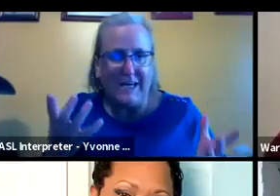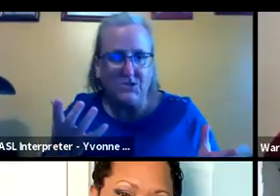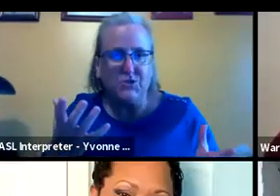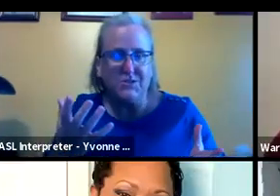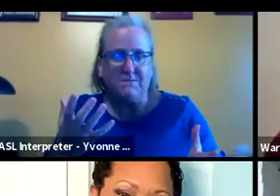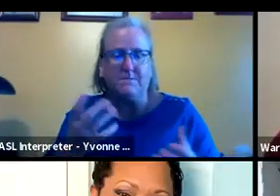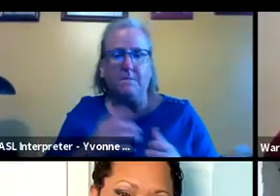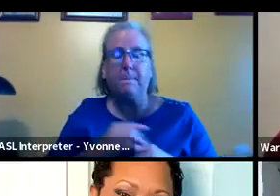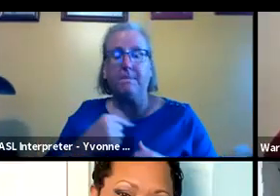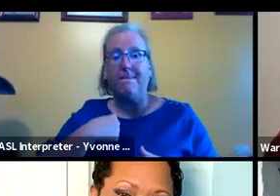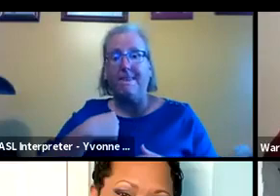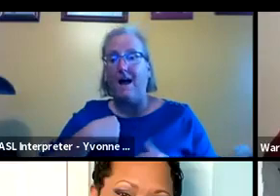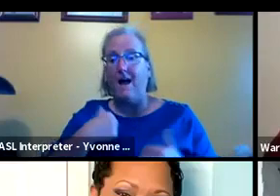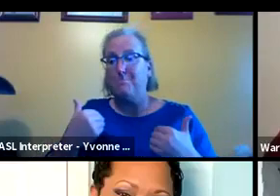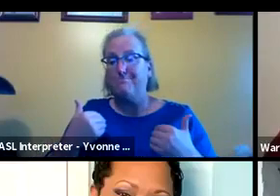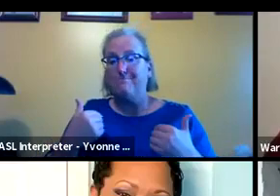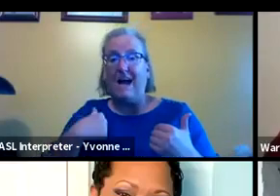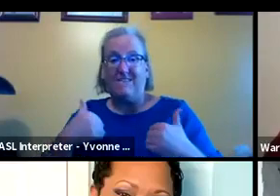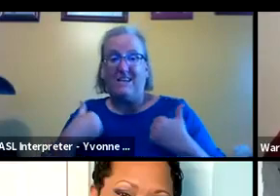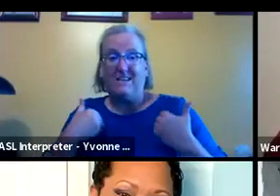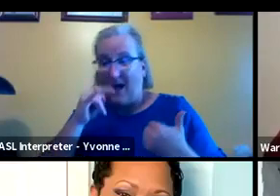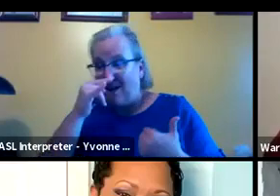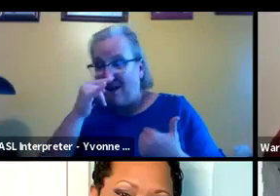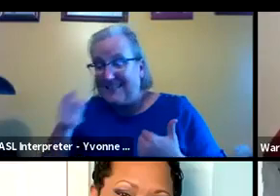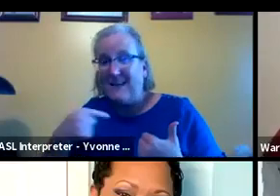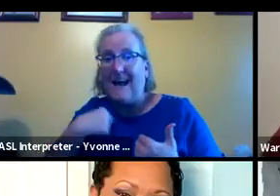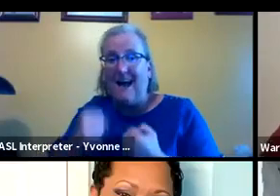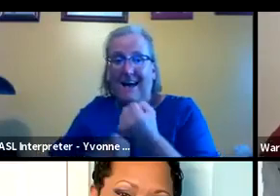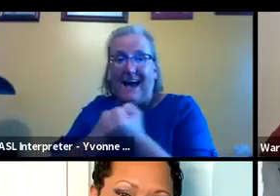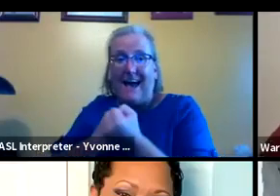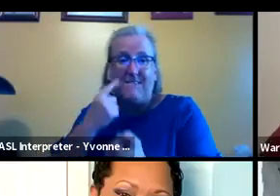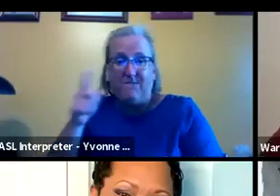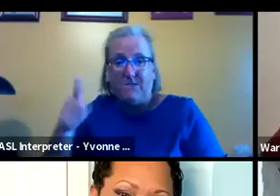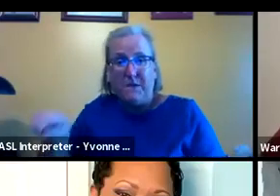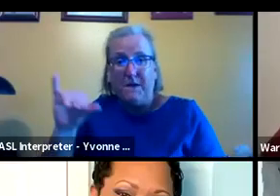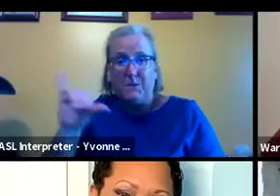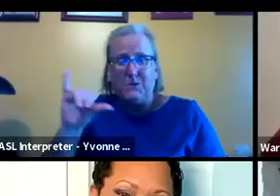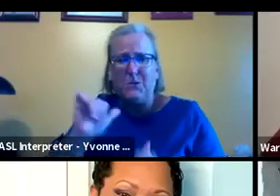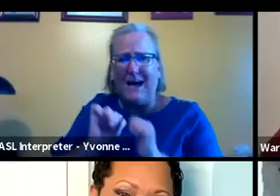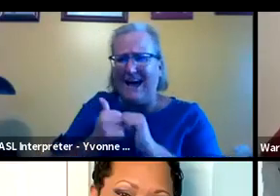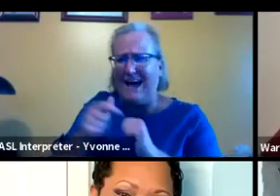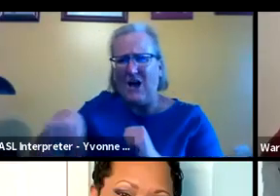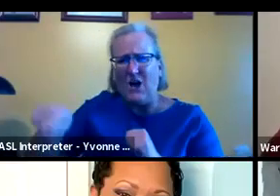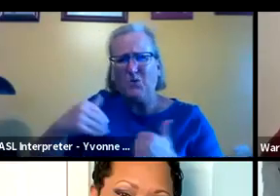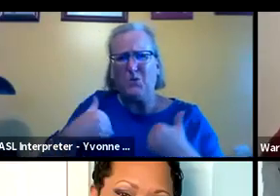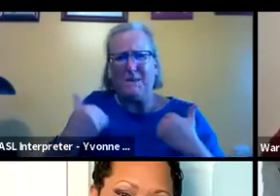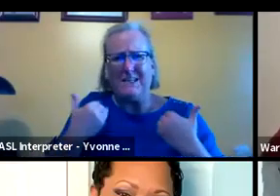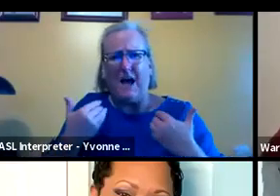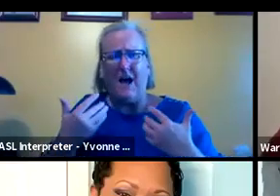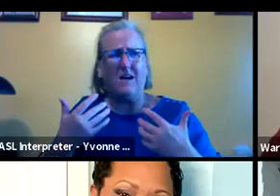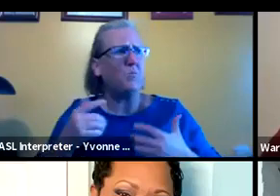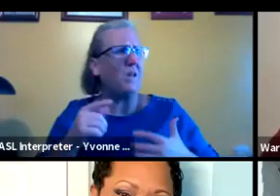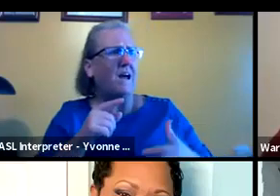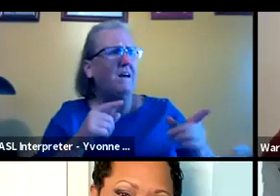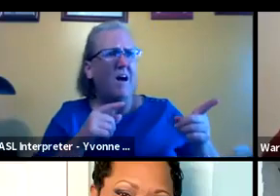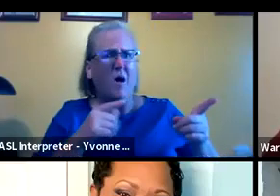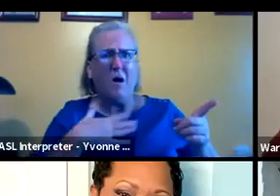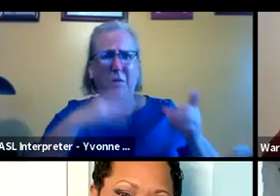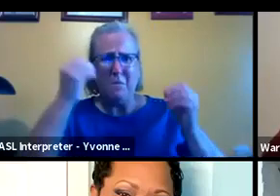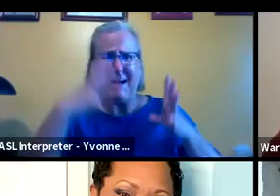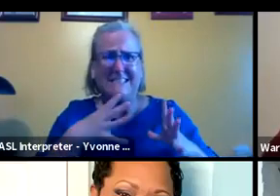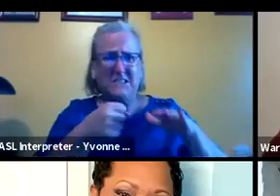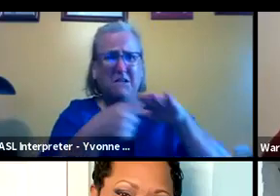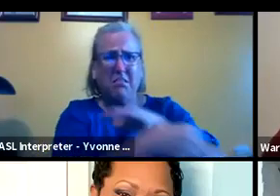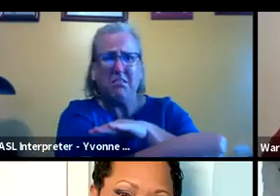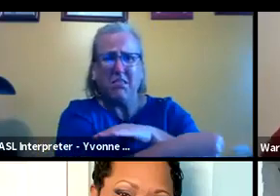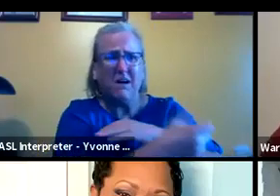young child, I advocate for this group as well. How can we expect them to feel safe and confident in attending a school if their teacher is quarantined? Teachers